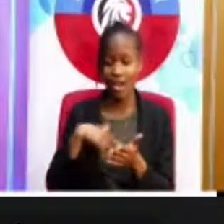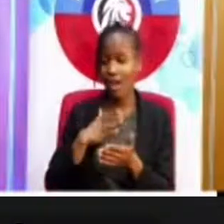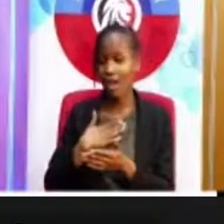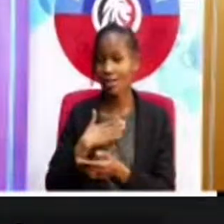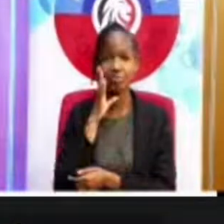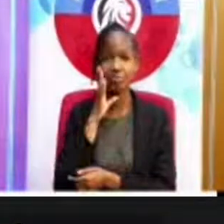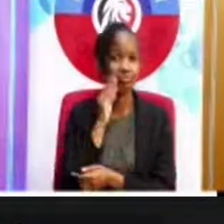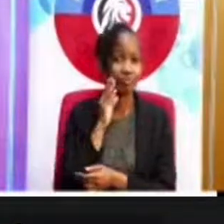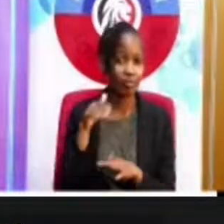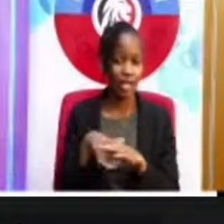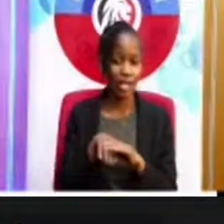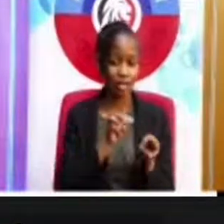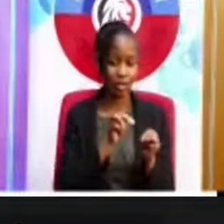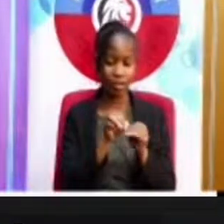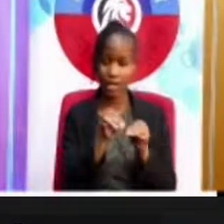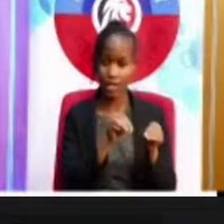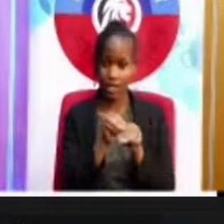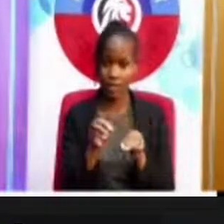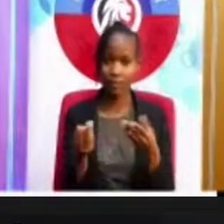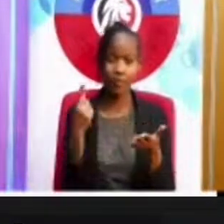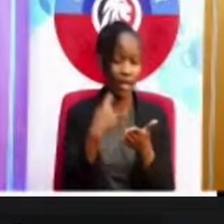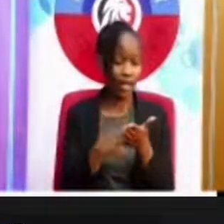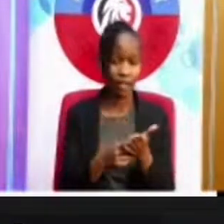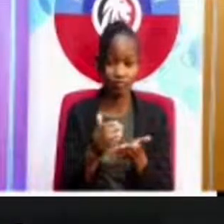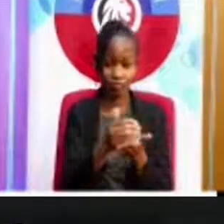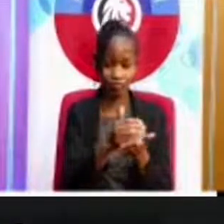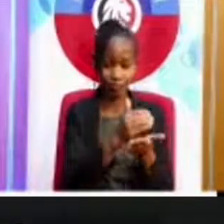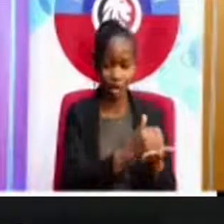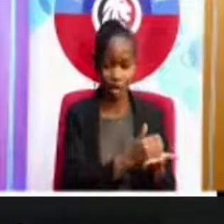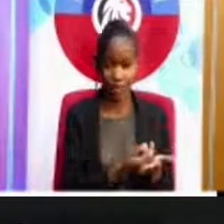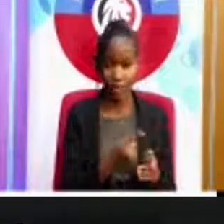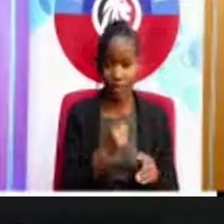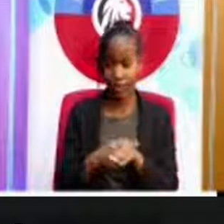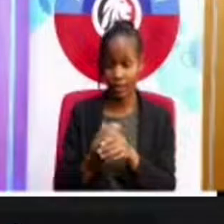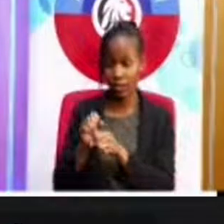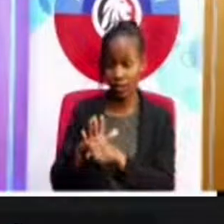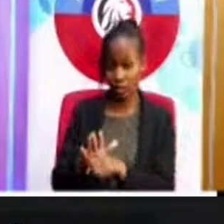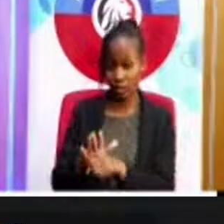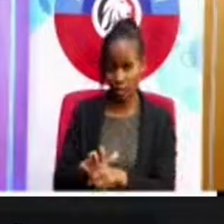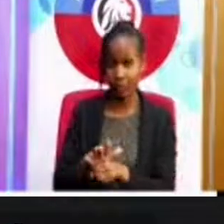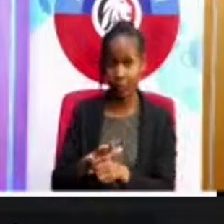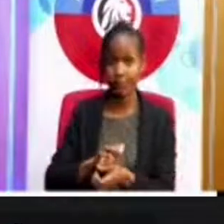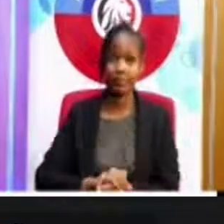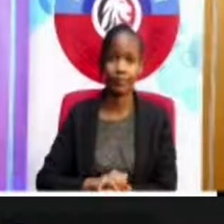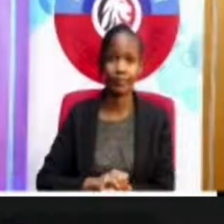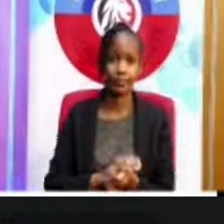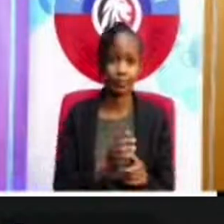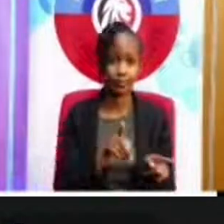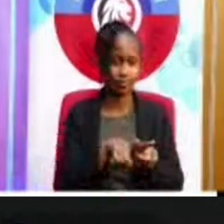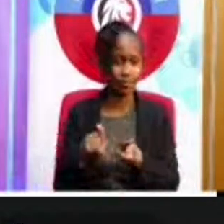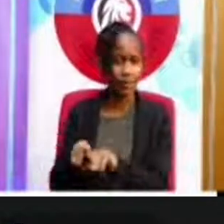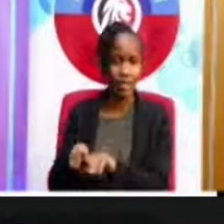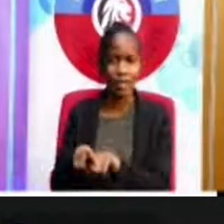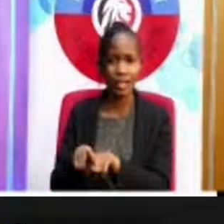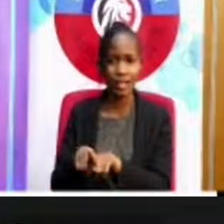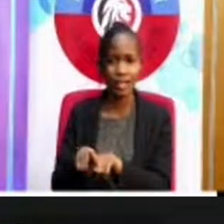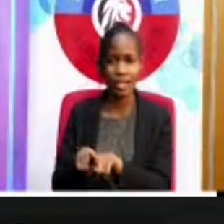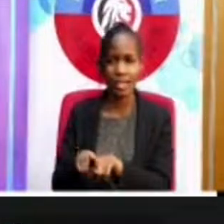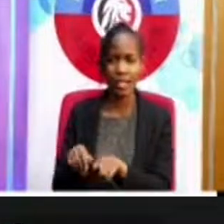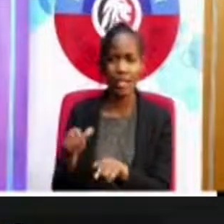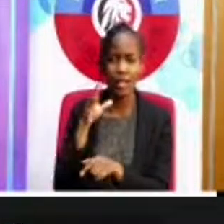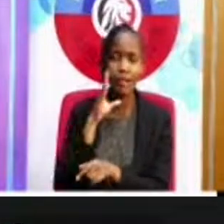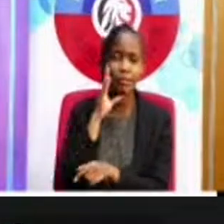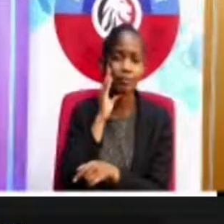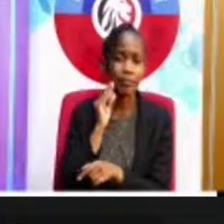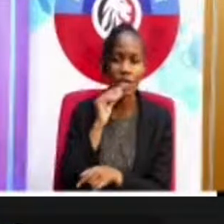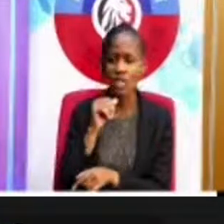managing revenue collection during this period of COVID. The Ugandan experience, it has not been easy.